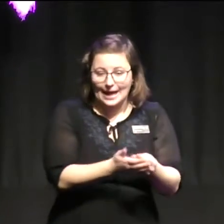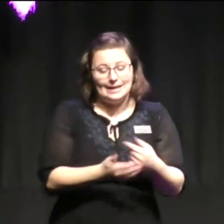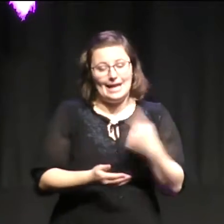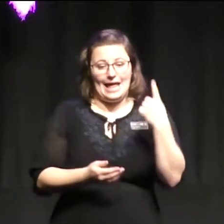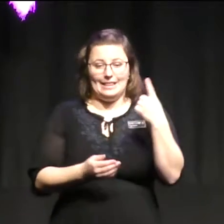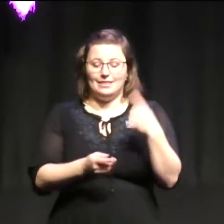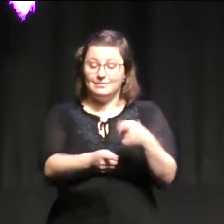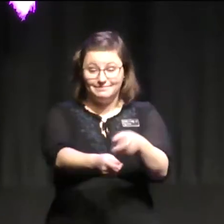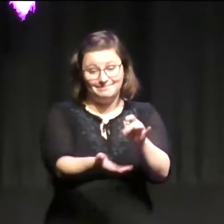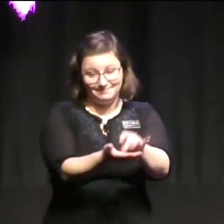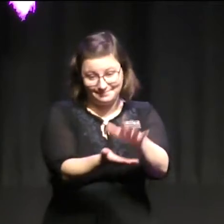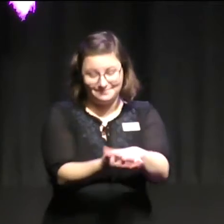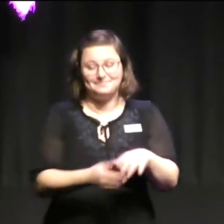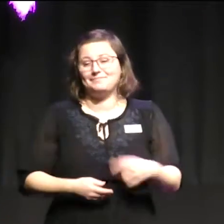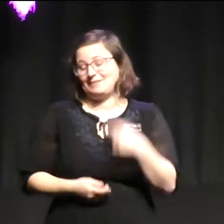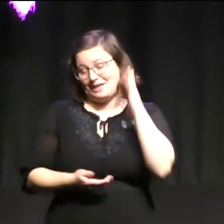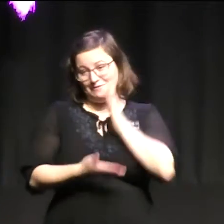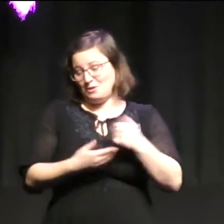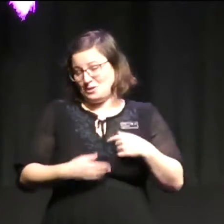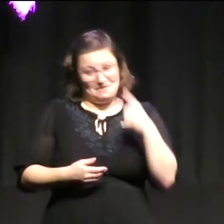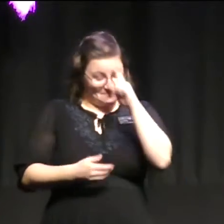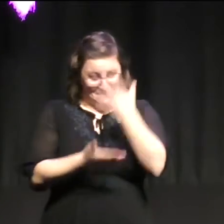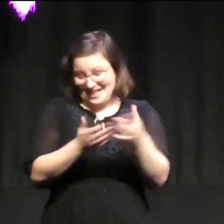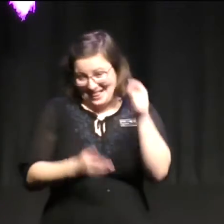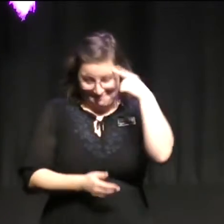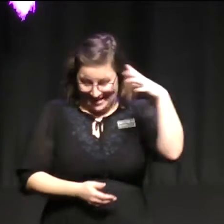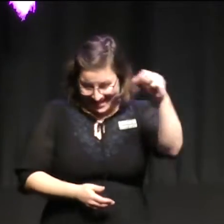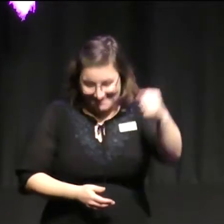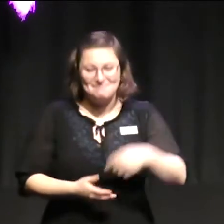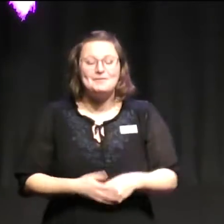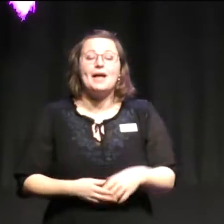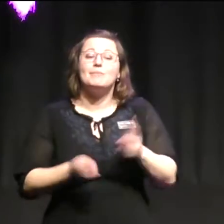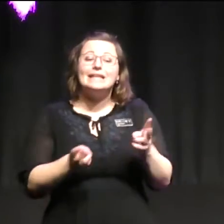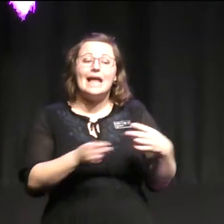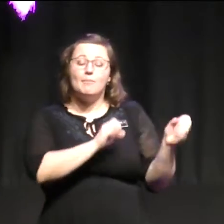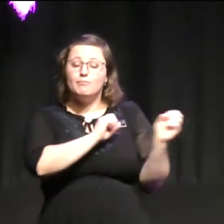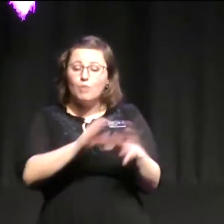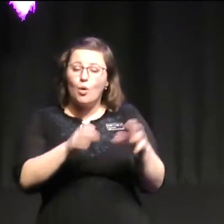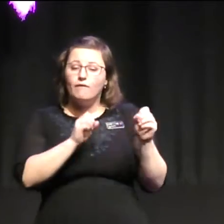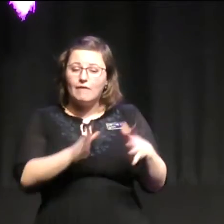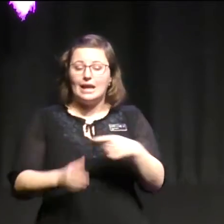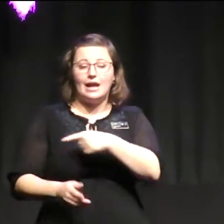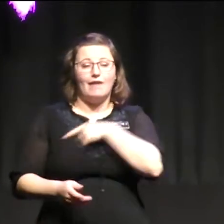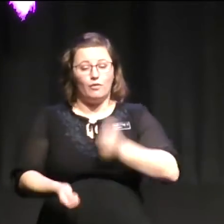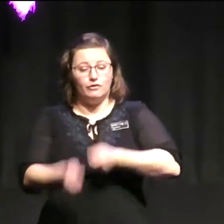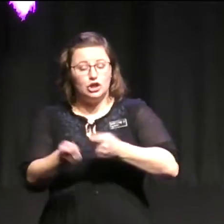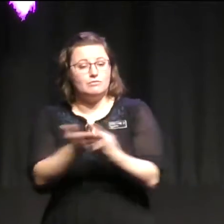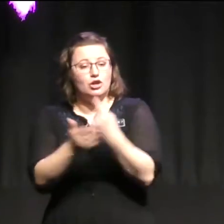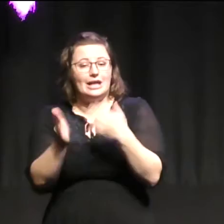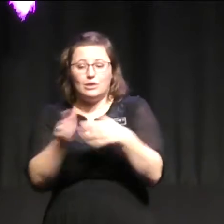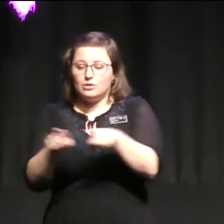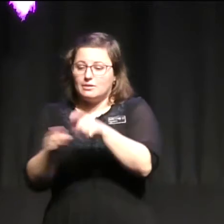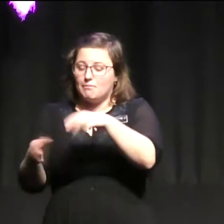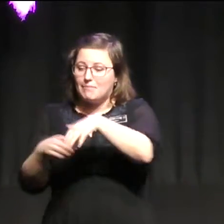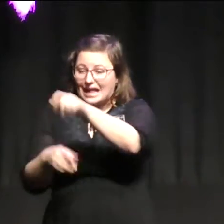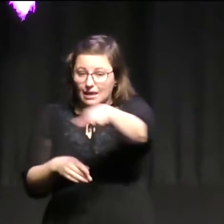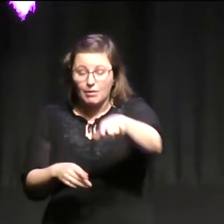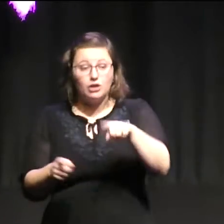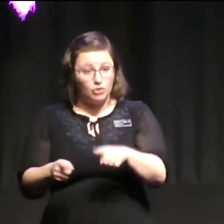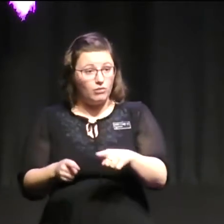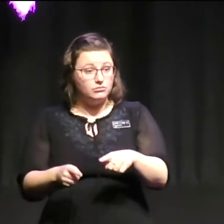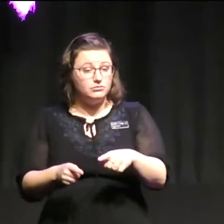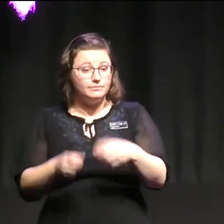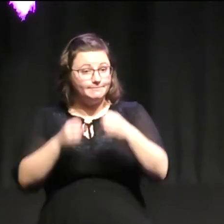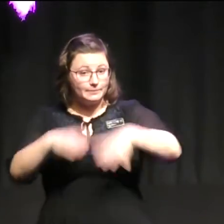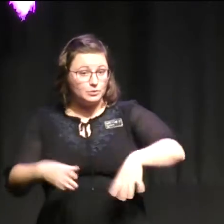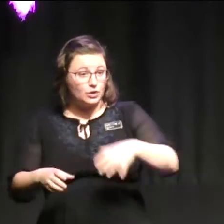closely monitor and see how it is impacting the livelihoods and the lives of our members. Are they losing